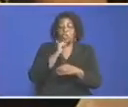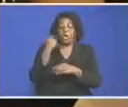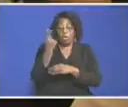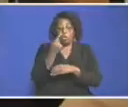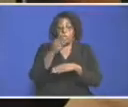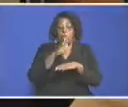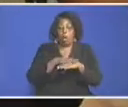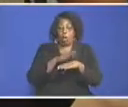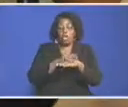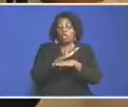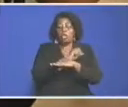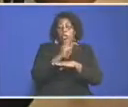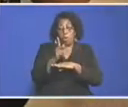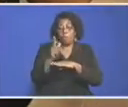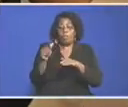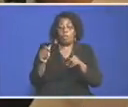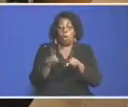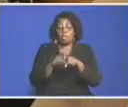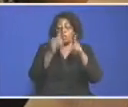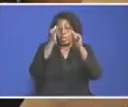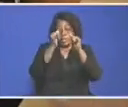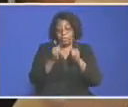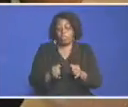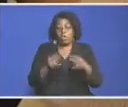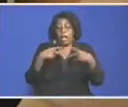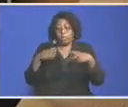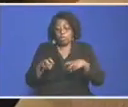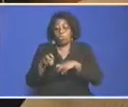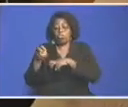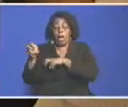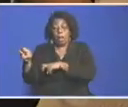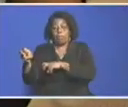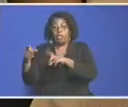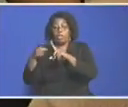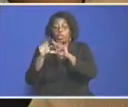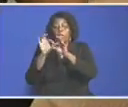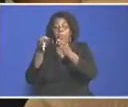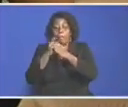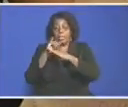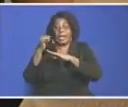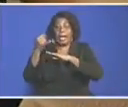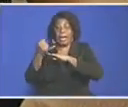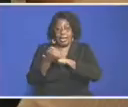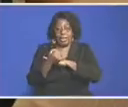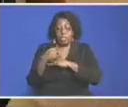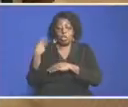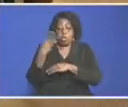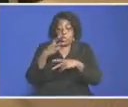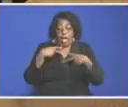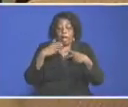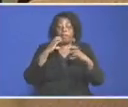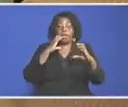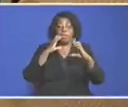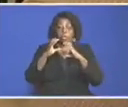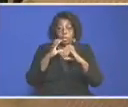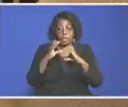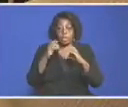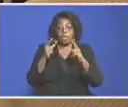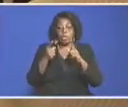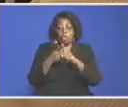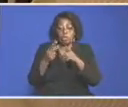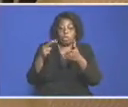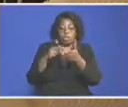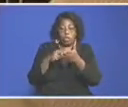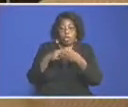New Providence, but some individuals will have to travel to the family of islands. We have communicated to our